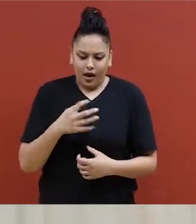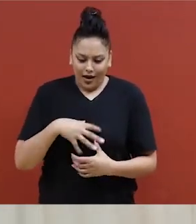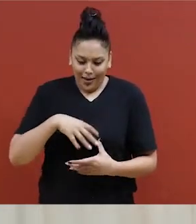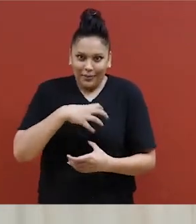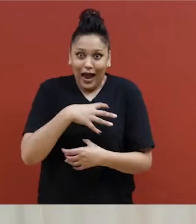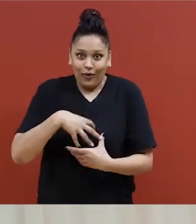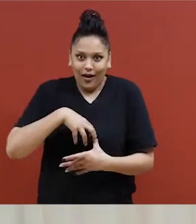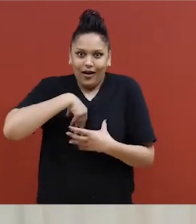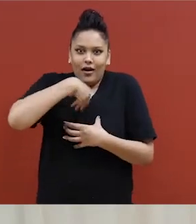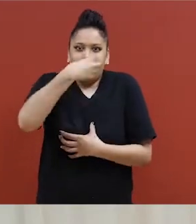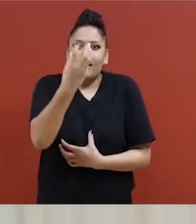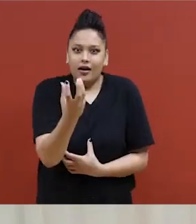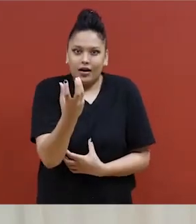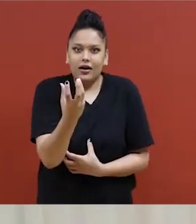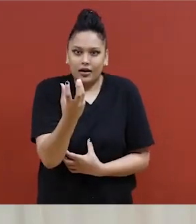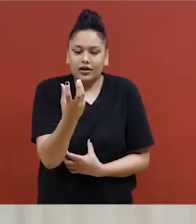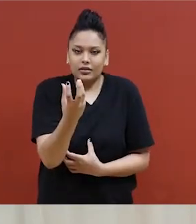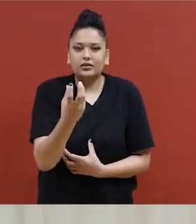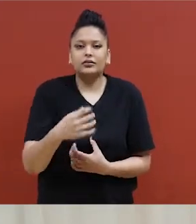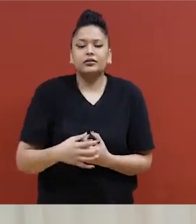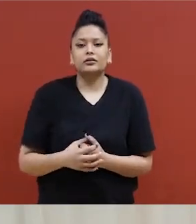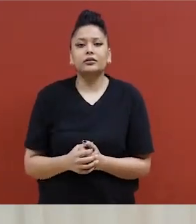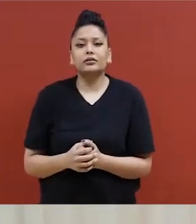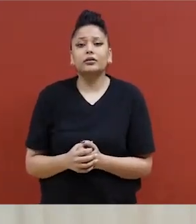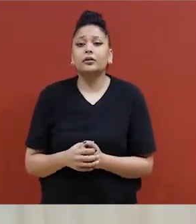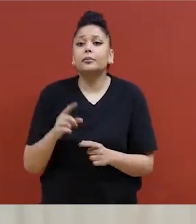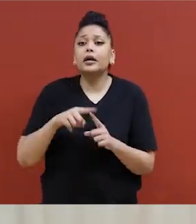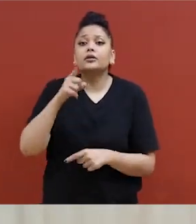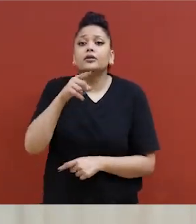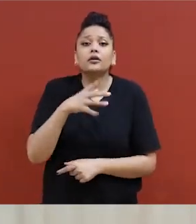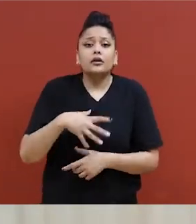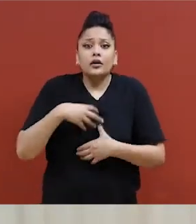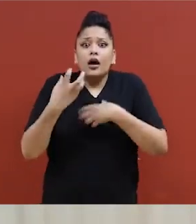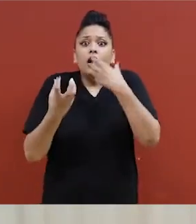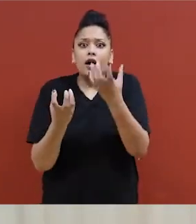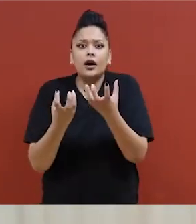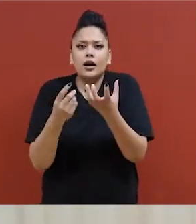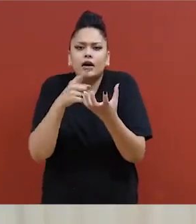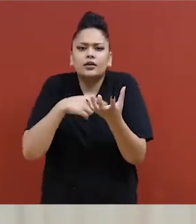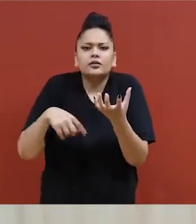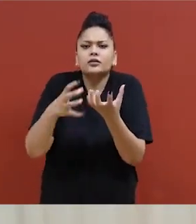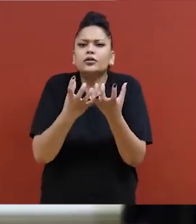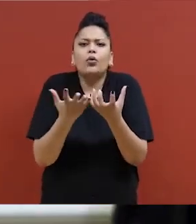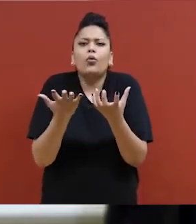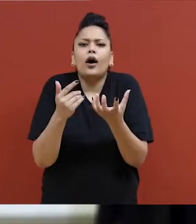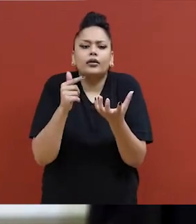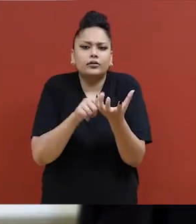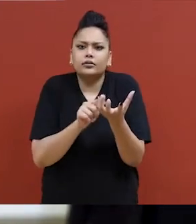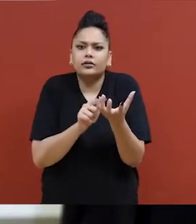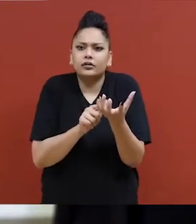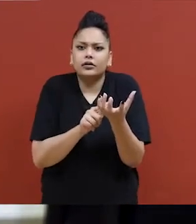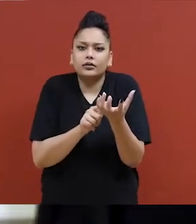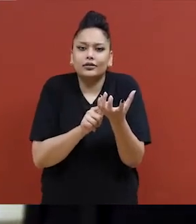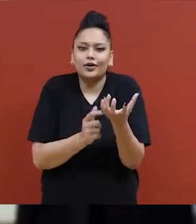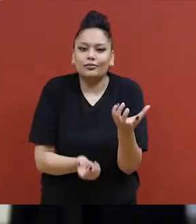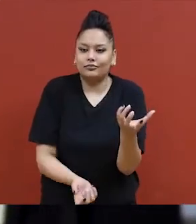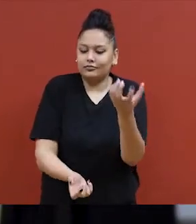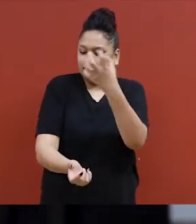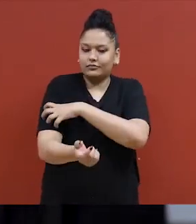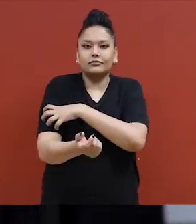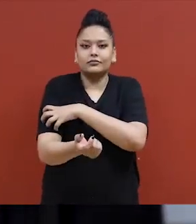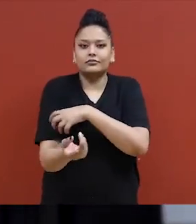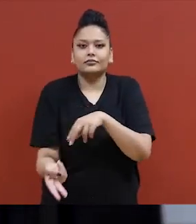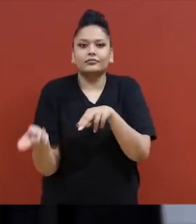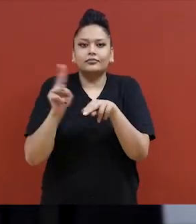look like, I would like to suggest that what we're doing always when we find our power is we're taking our power back